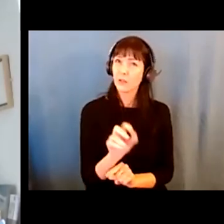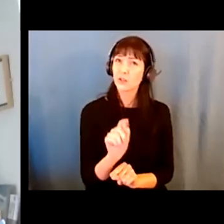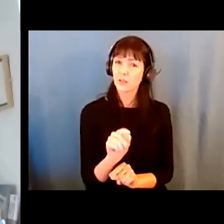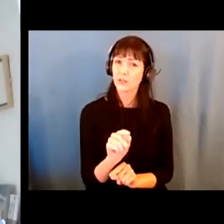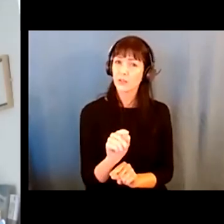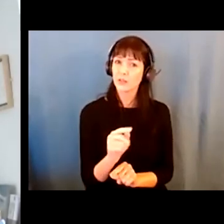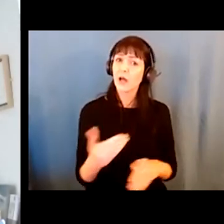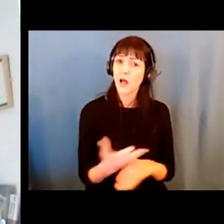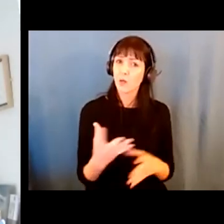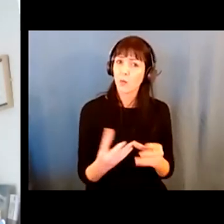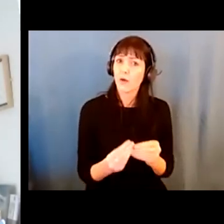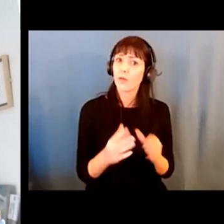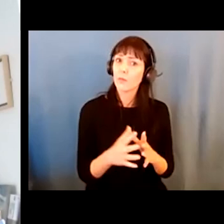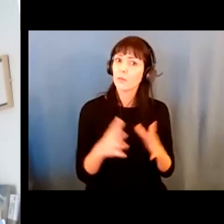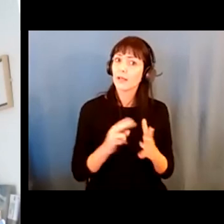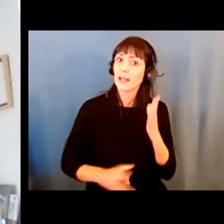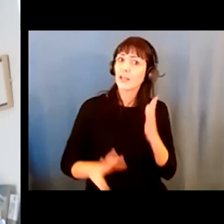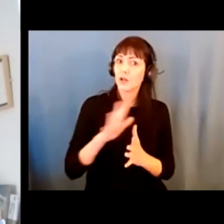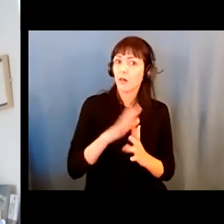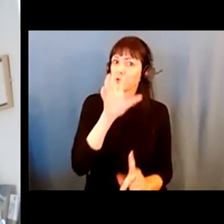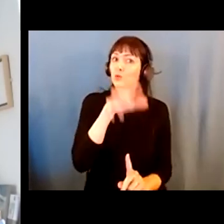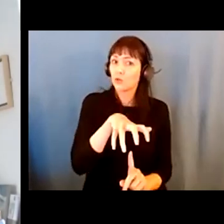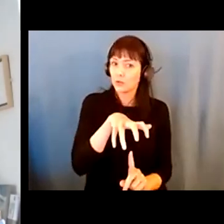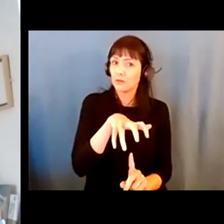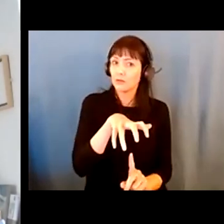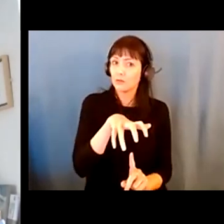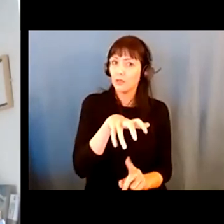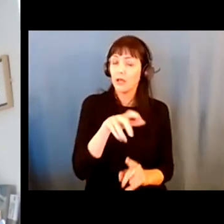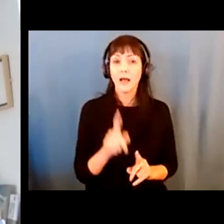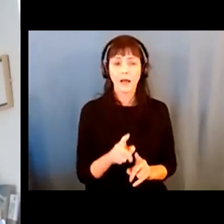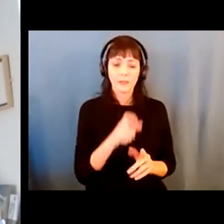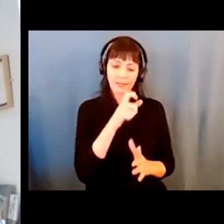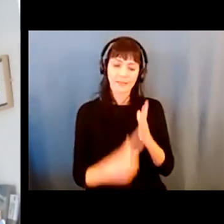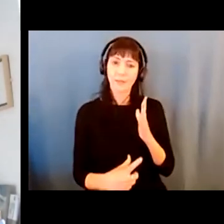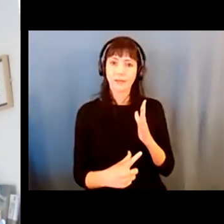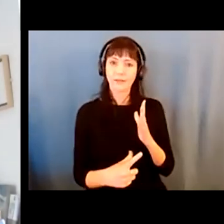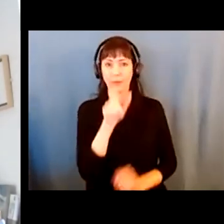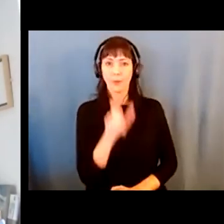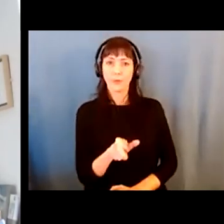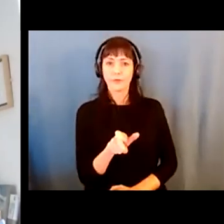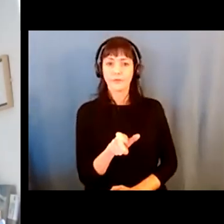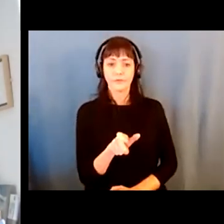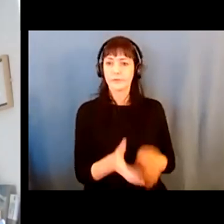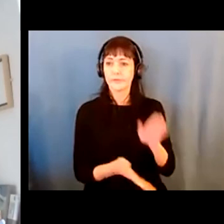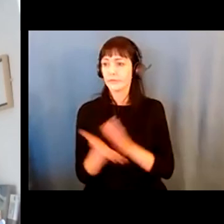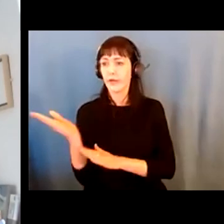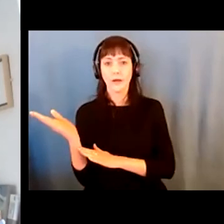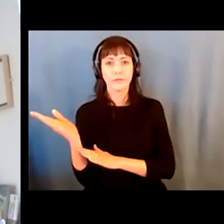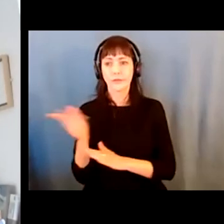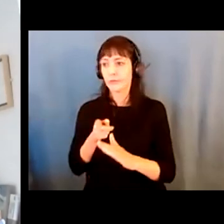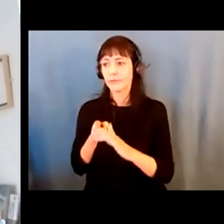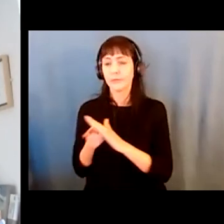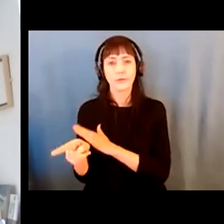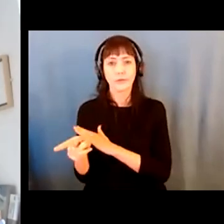national institution, and the person that drove, you know, the disability champion left, and it all fell into a great hole. I mean, it was